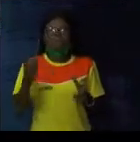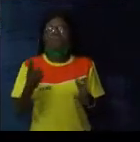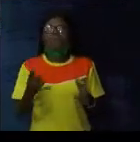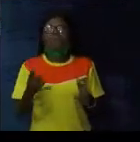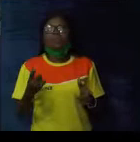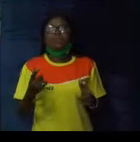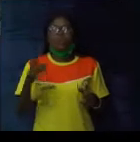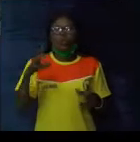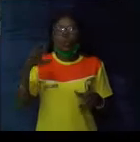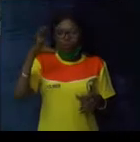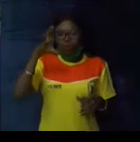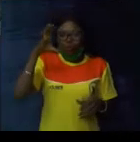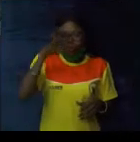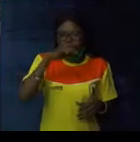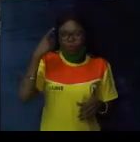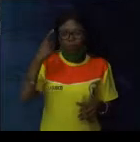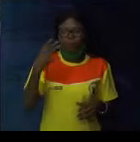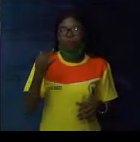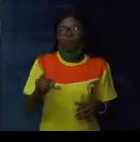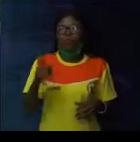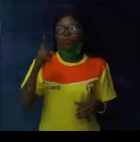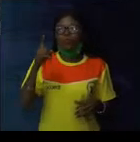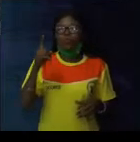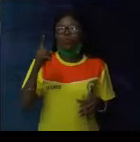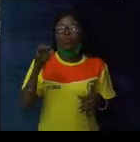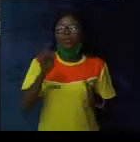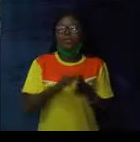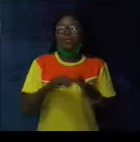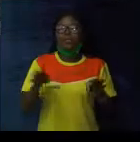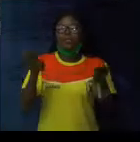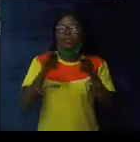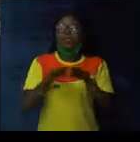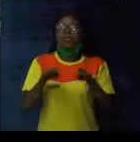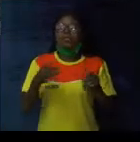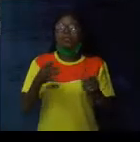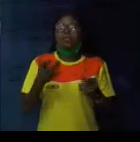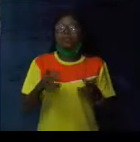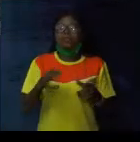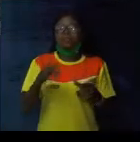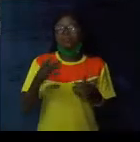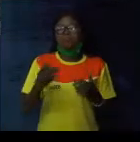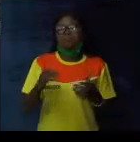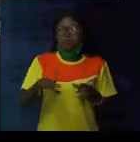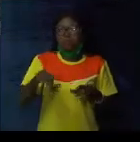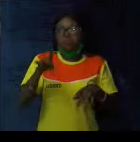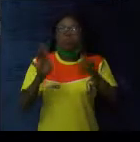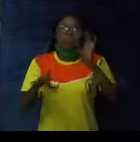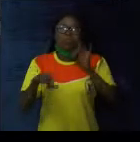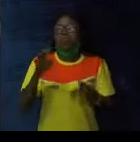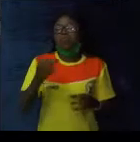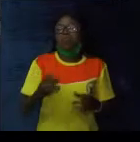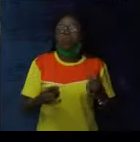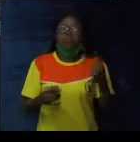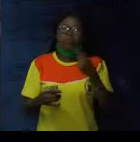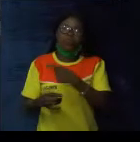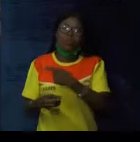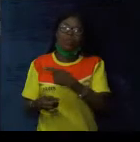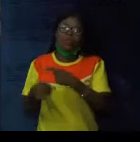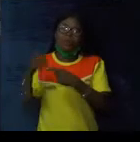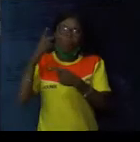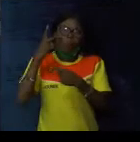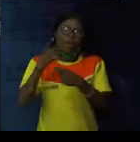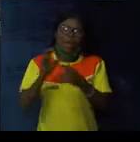diagram. Then look for the line that is parallel and is also as long as IJ. Is it AC? Is it MN? Is it MI? Is